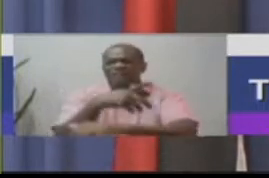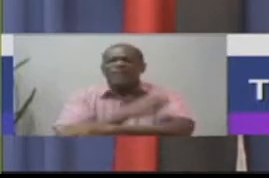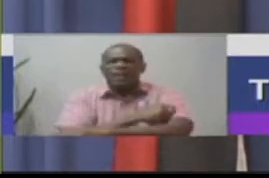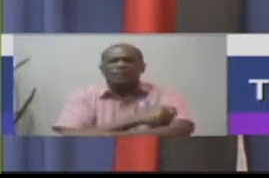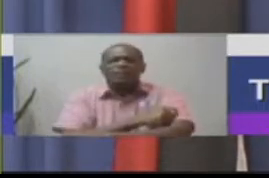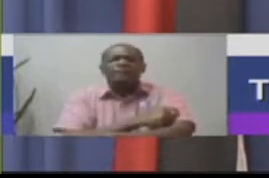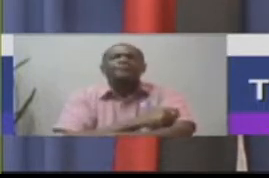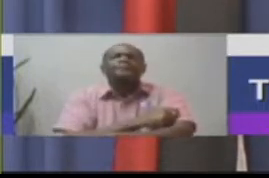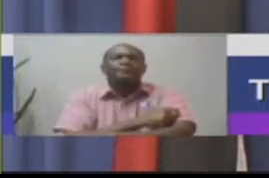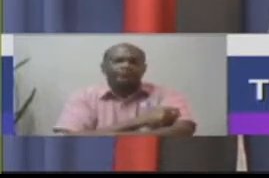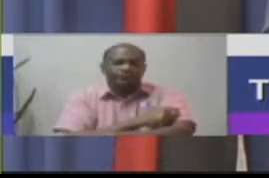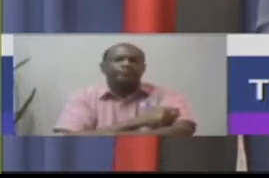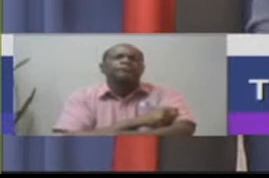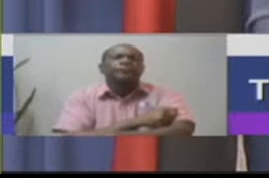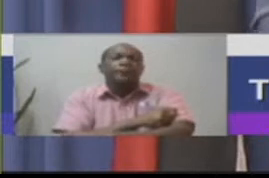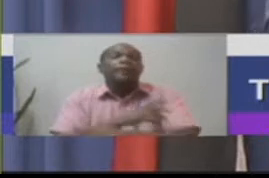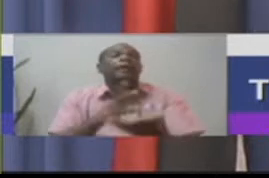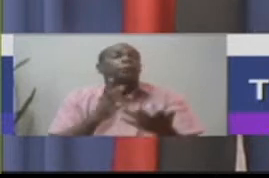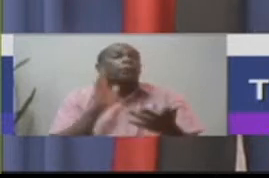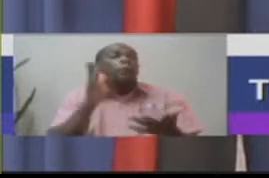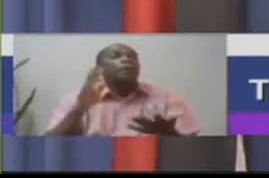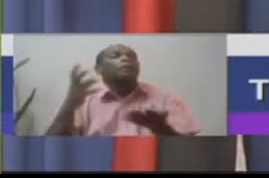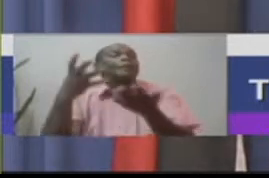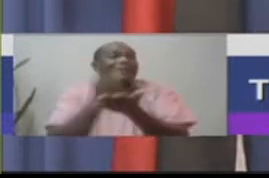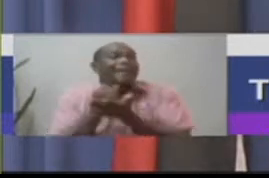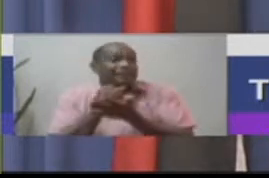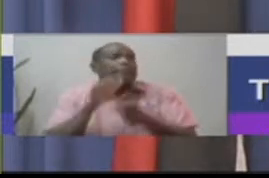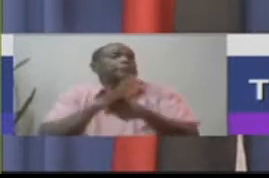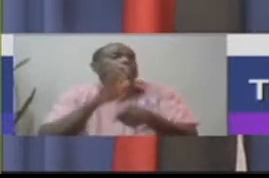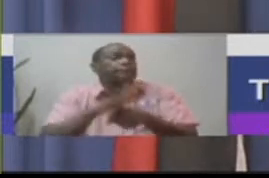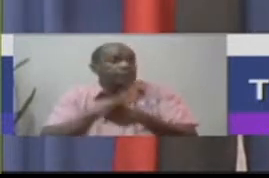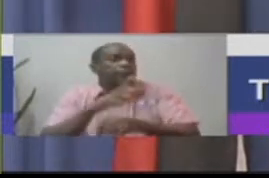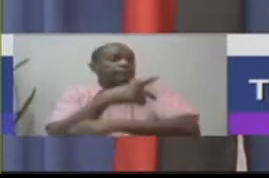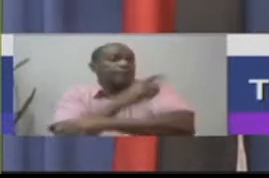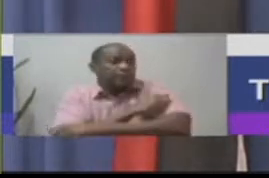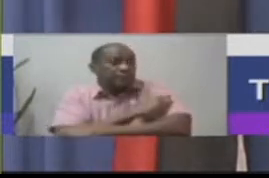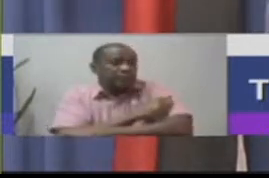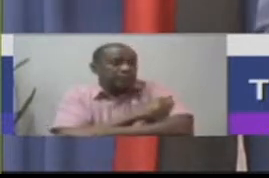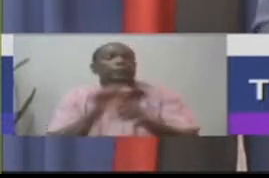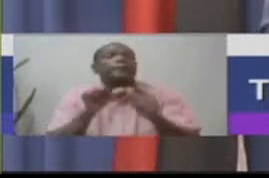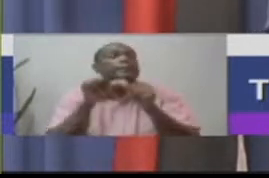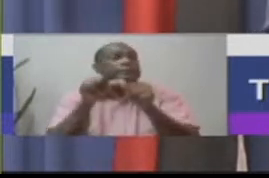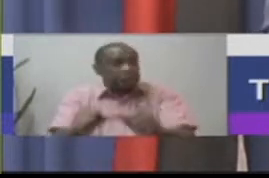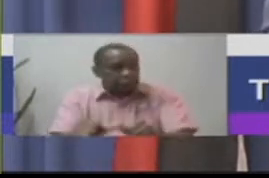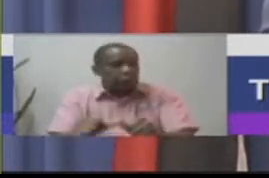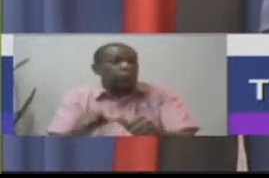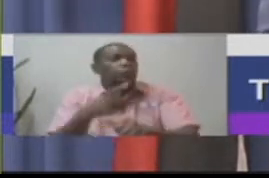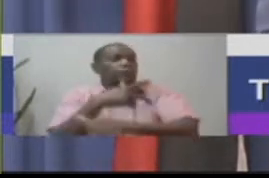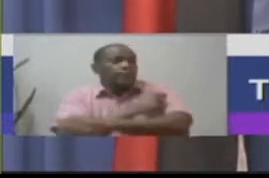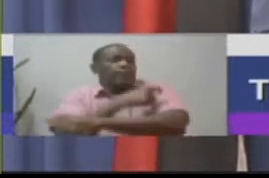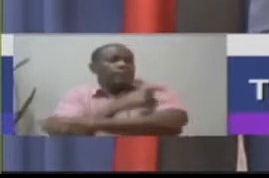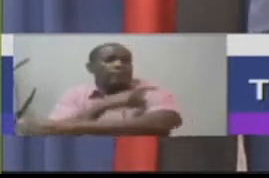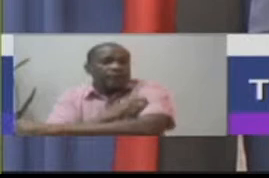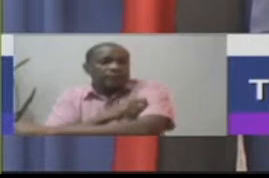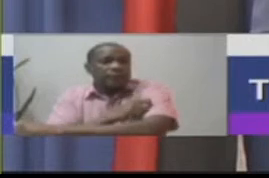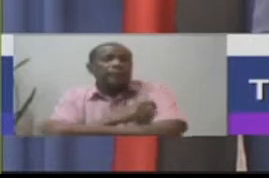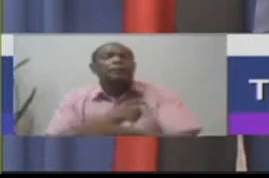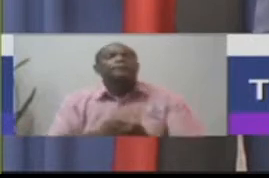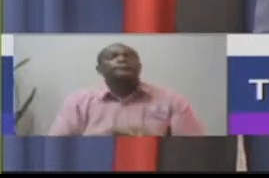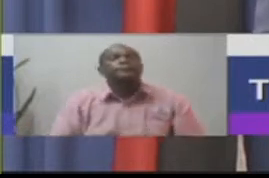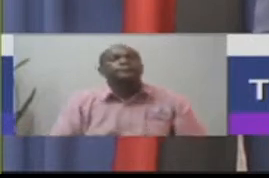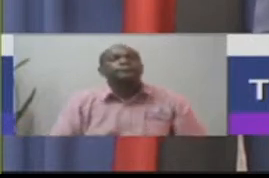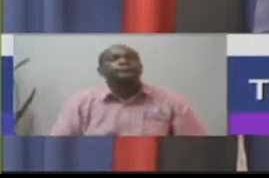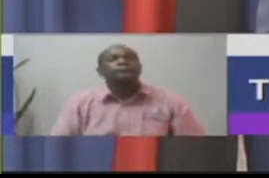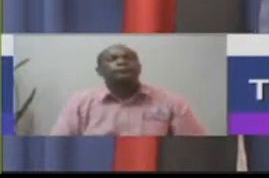days after that, enough vaccines to run that program straight through to the end of the month. And the major disappointment is